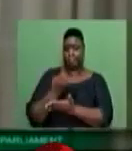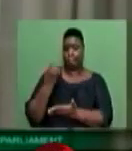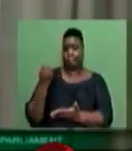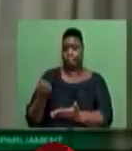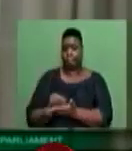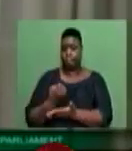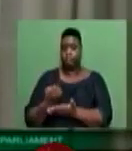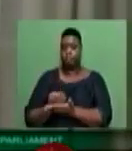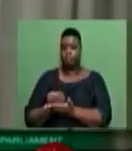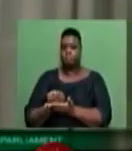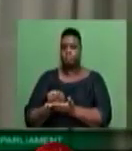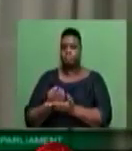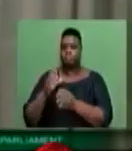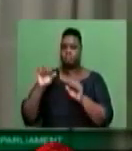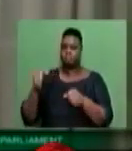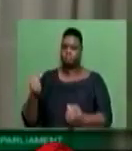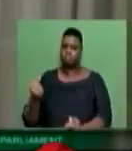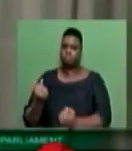and